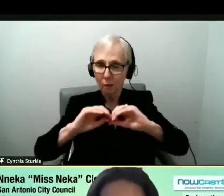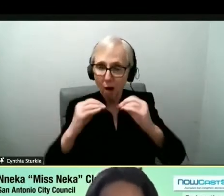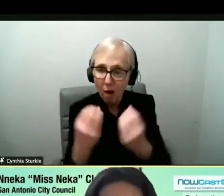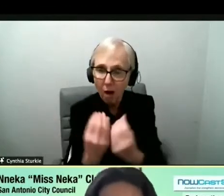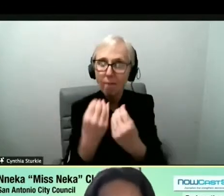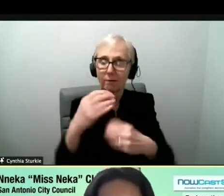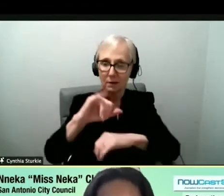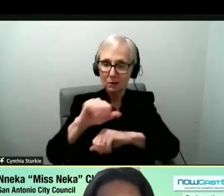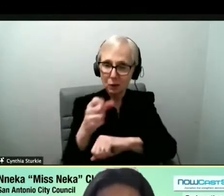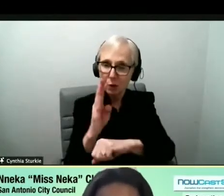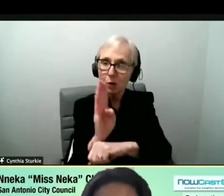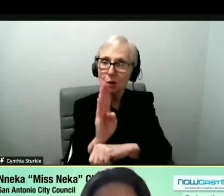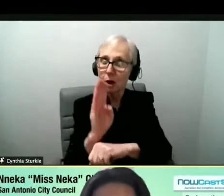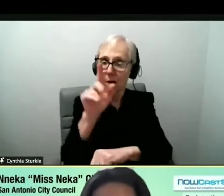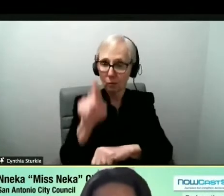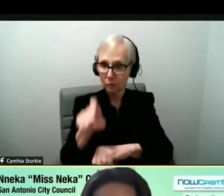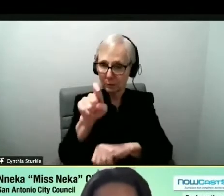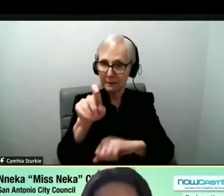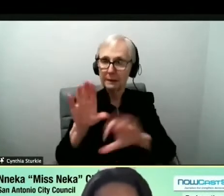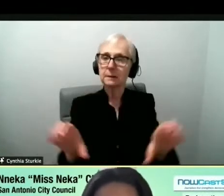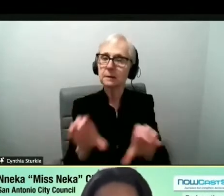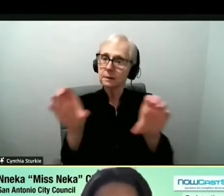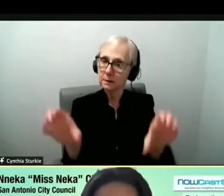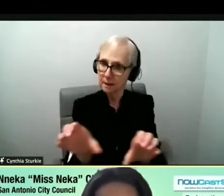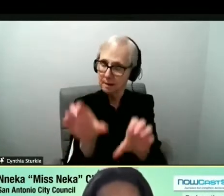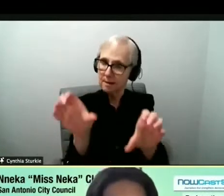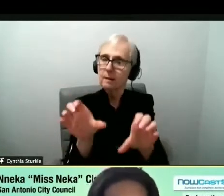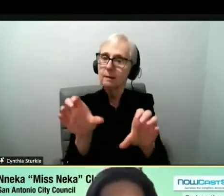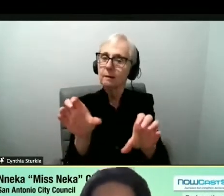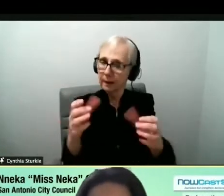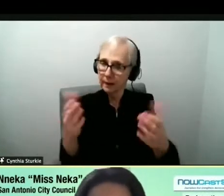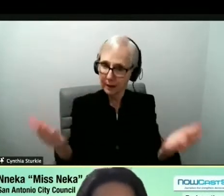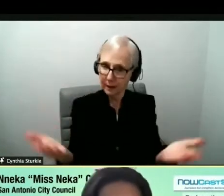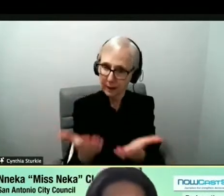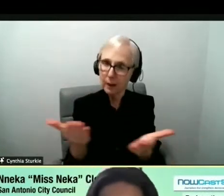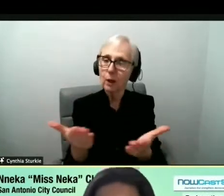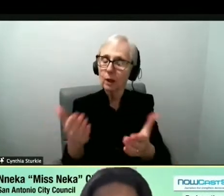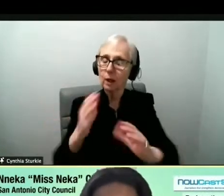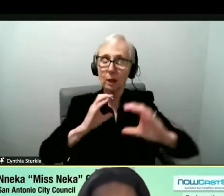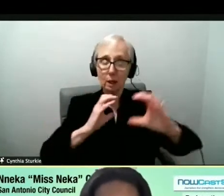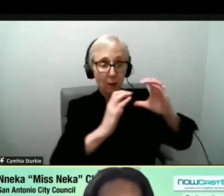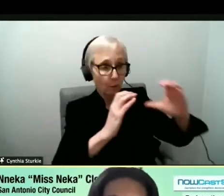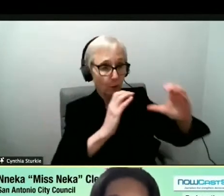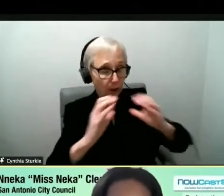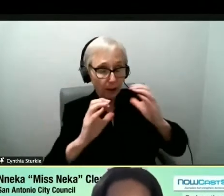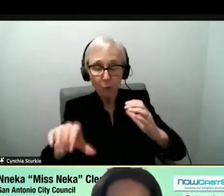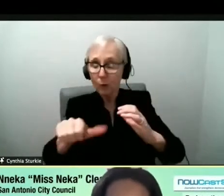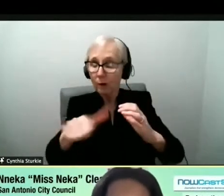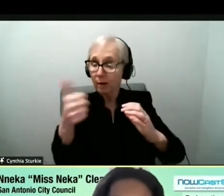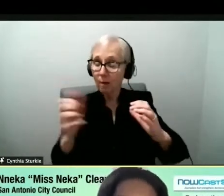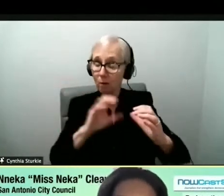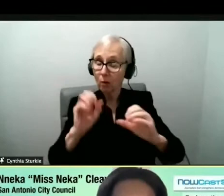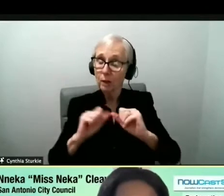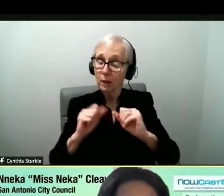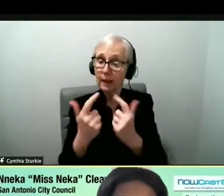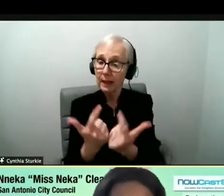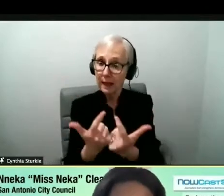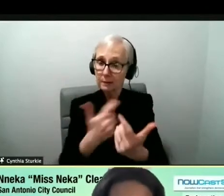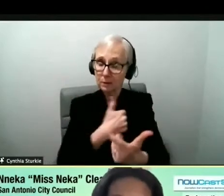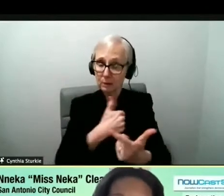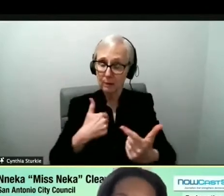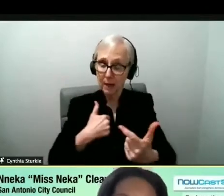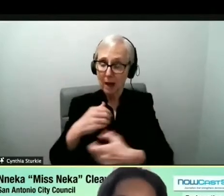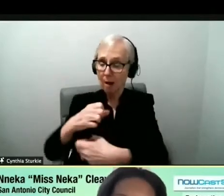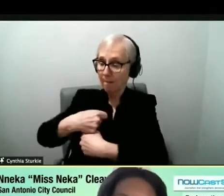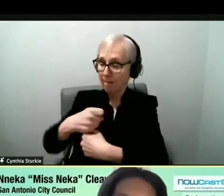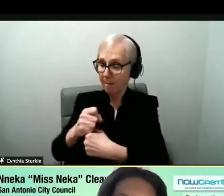job that we need done within the council and within the dais, communicating with other council members and showing them how making District 2